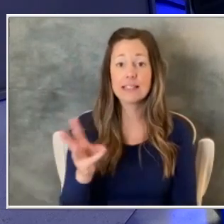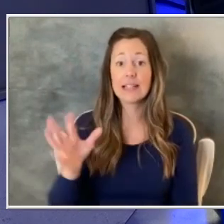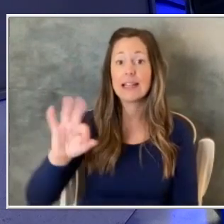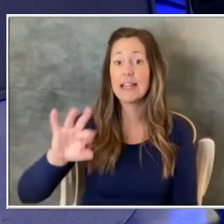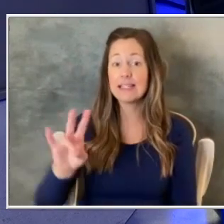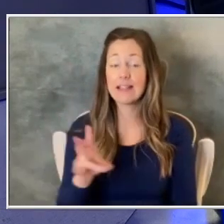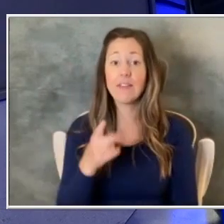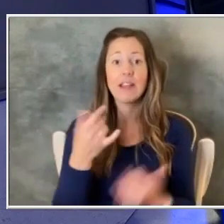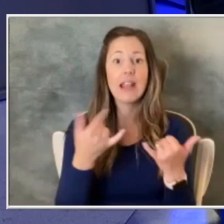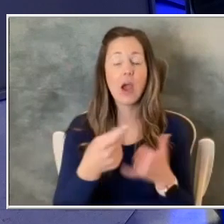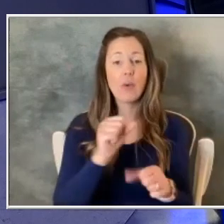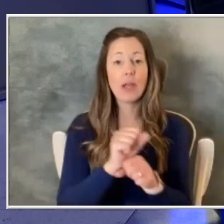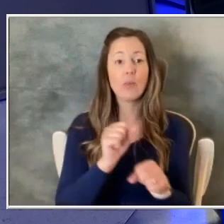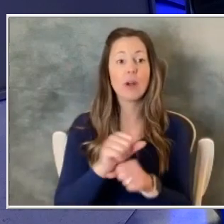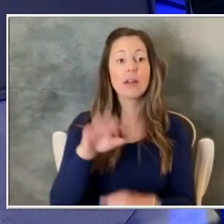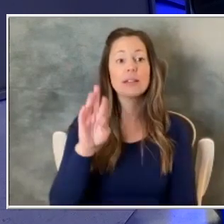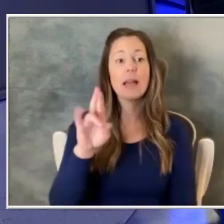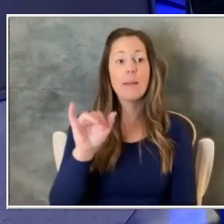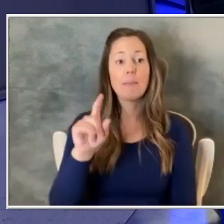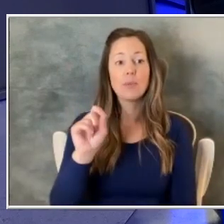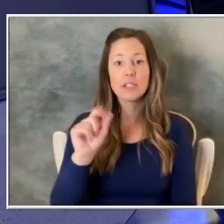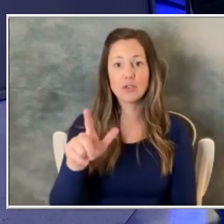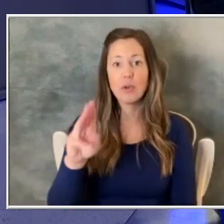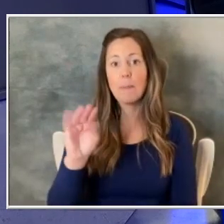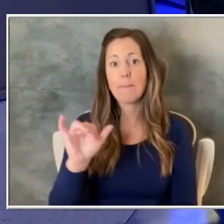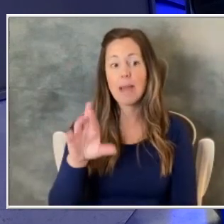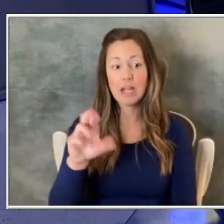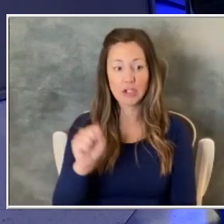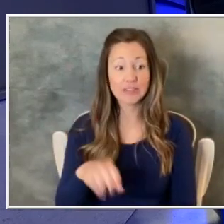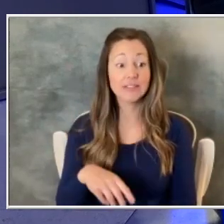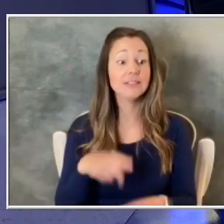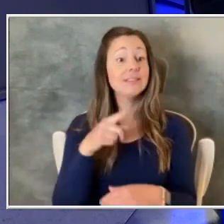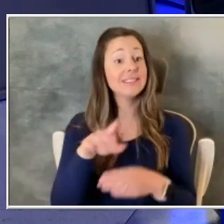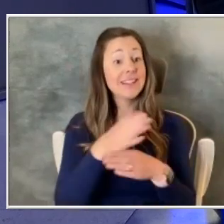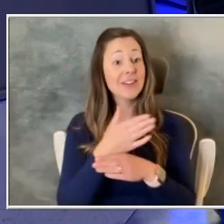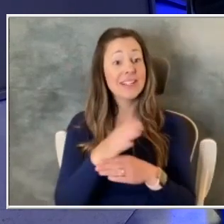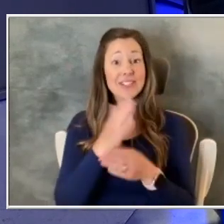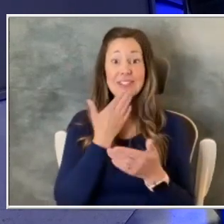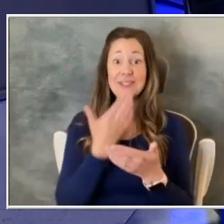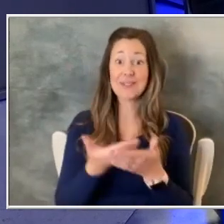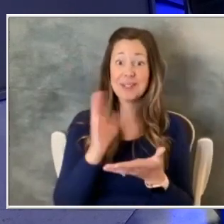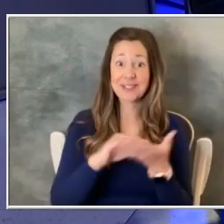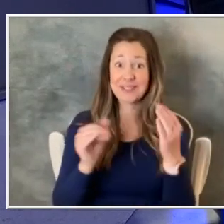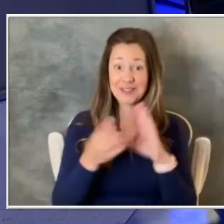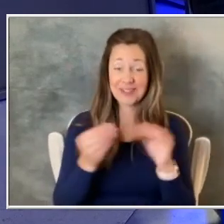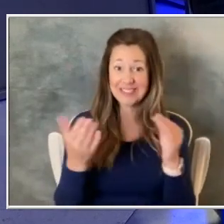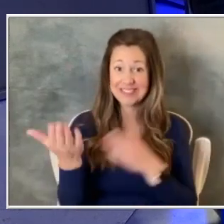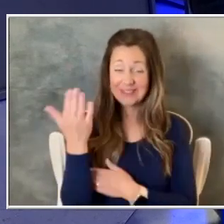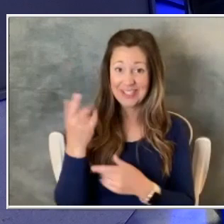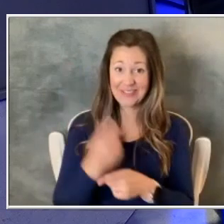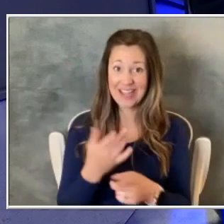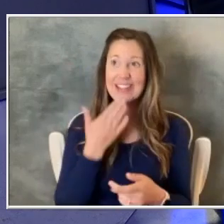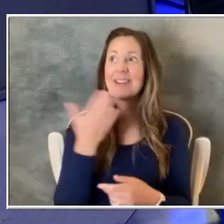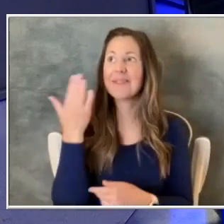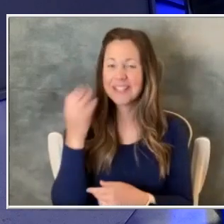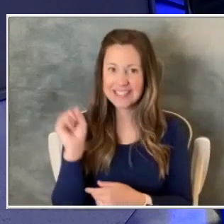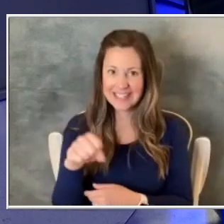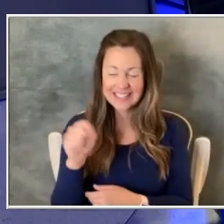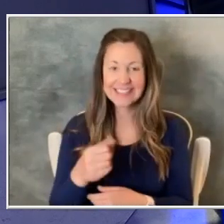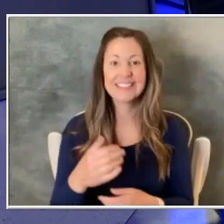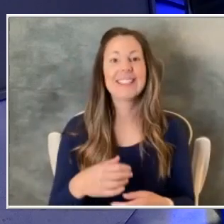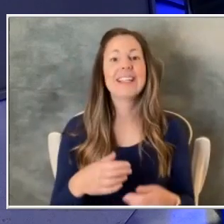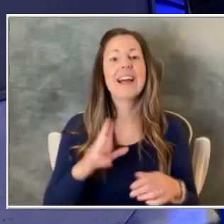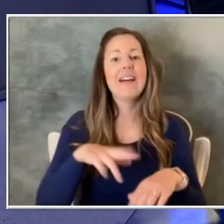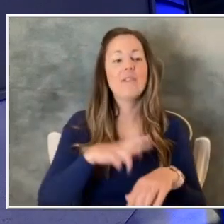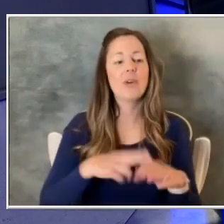works at Bristol Myers. You're going to share some good stories, though, with us, aren't you? Yes, good morning. Good morning. Good to have you. We also have, of course, Dr.